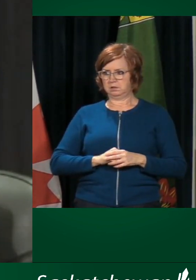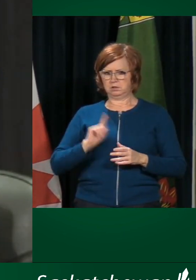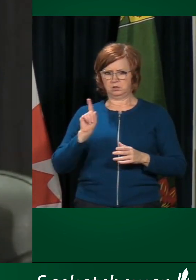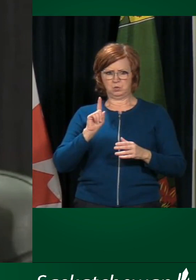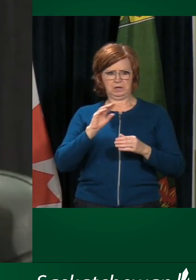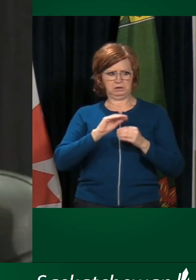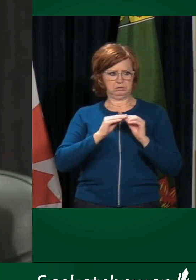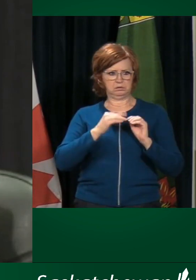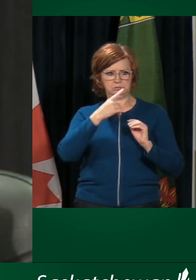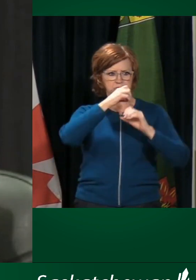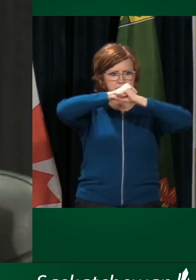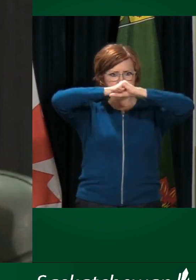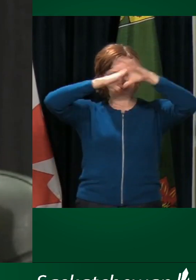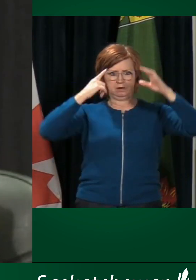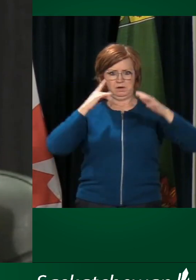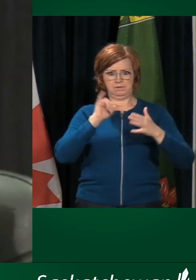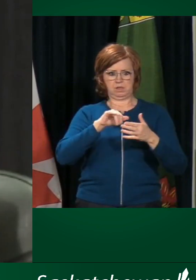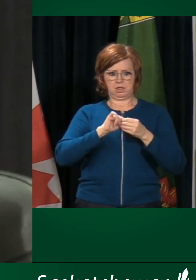figure?